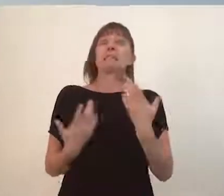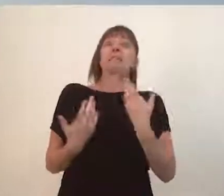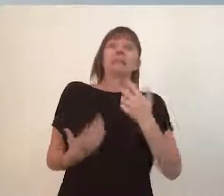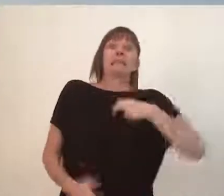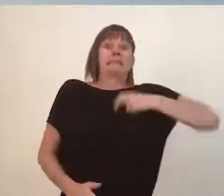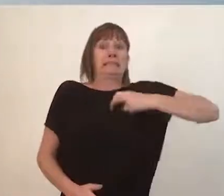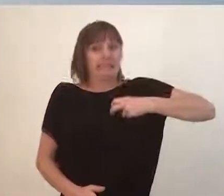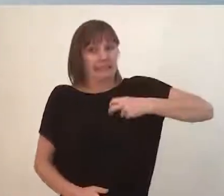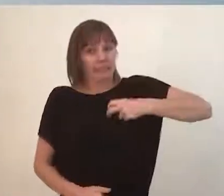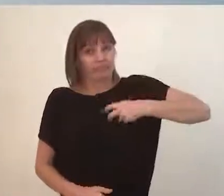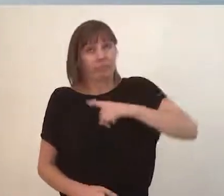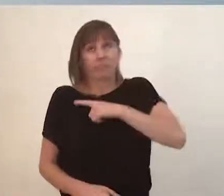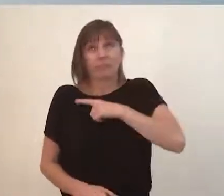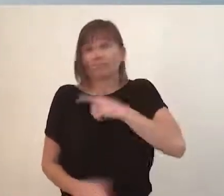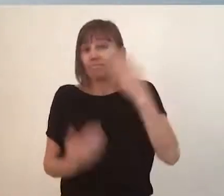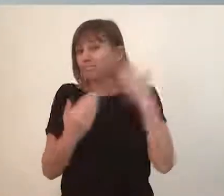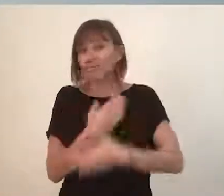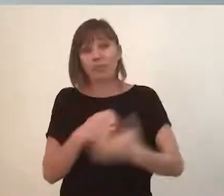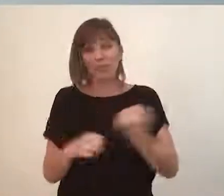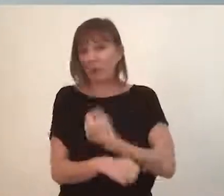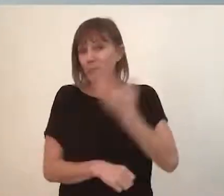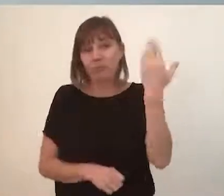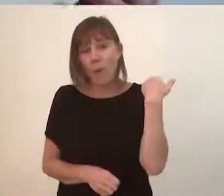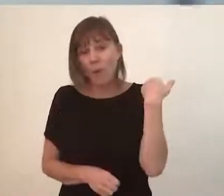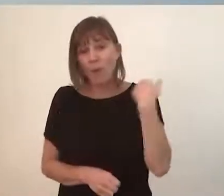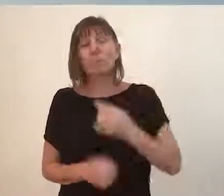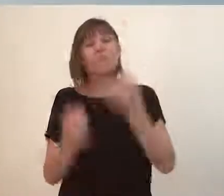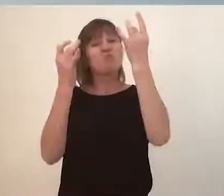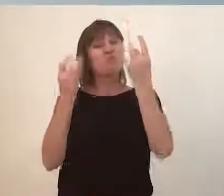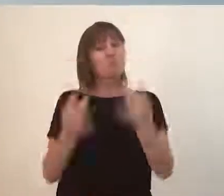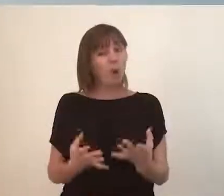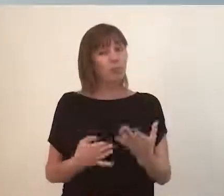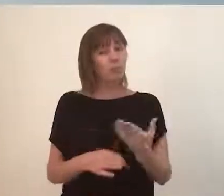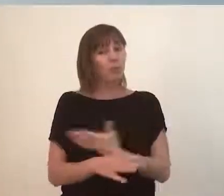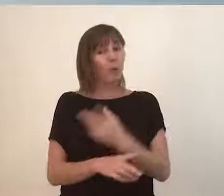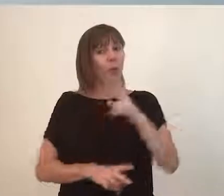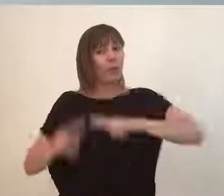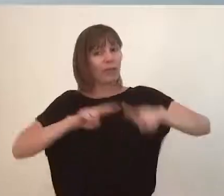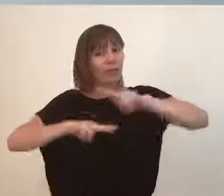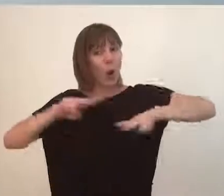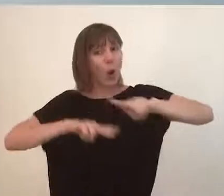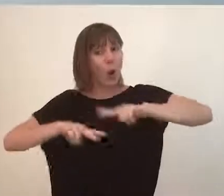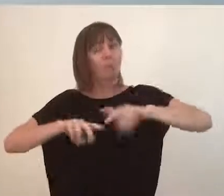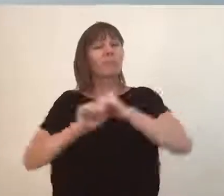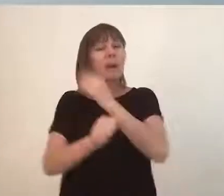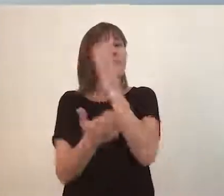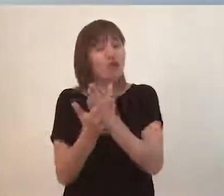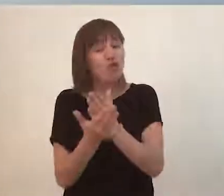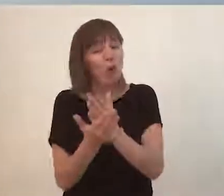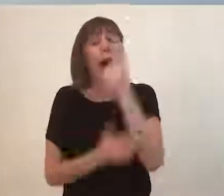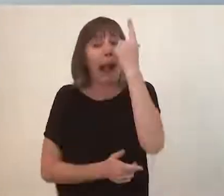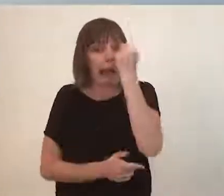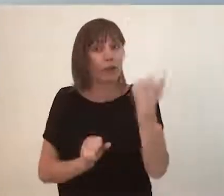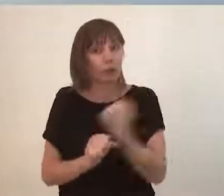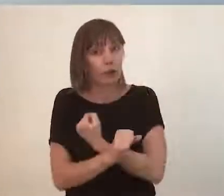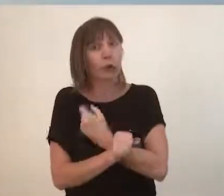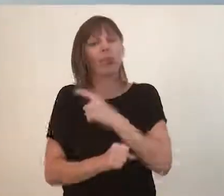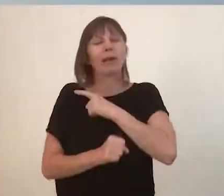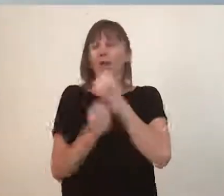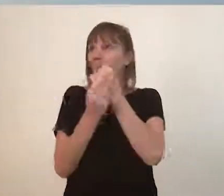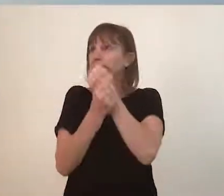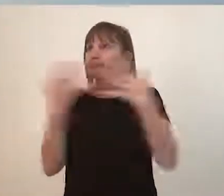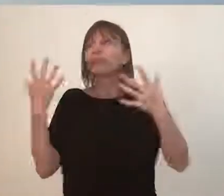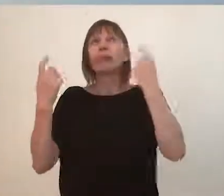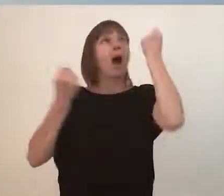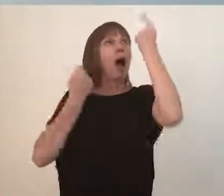it will pay off. Oh, I'm nervous because I've actually never done this before. I did it once before this video just to